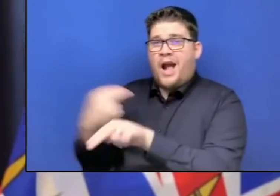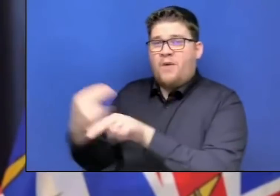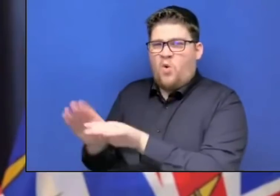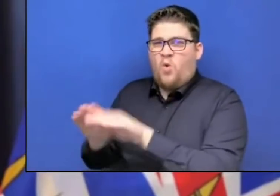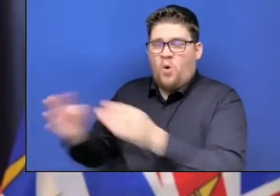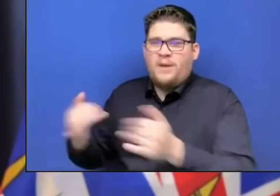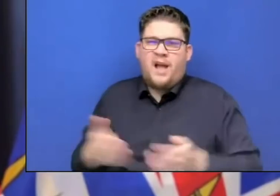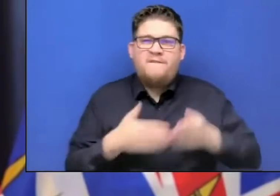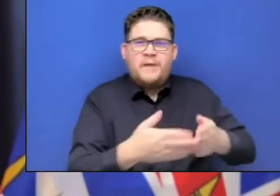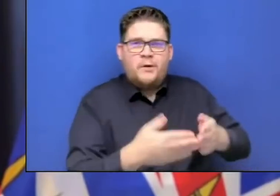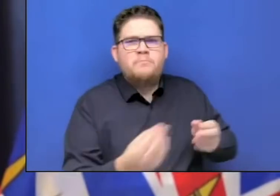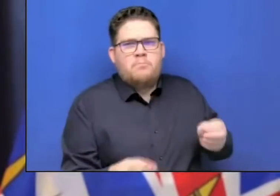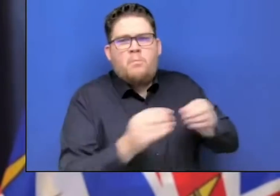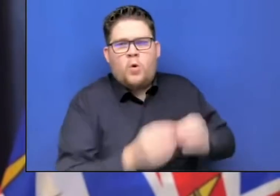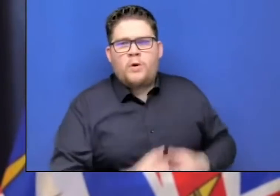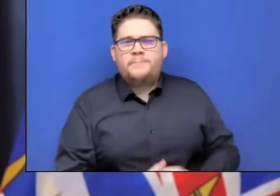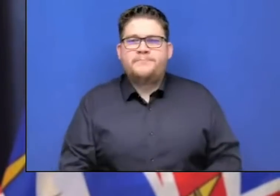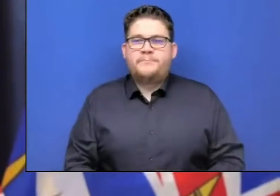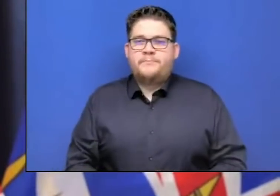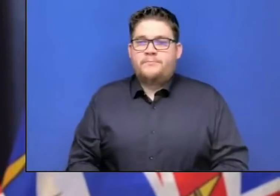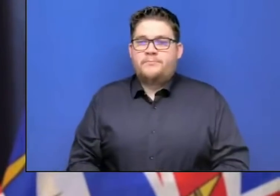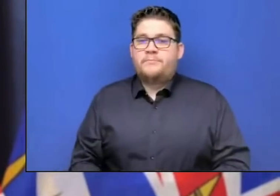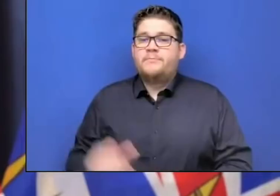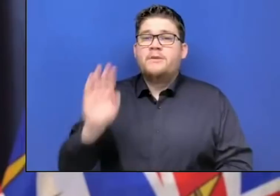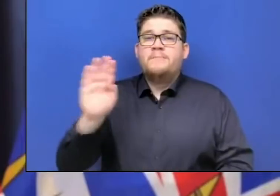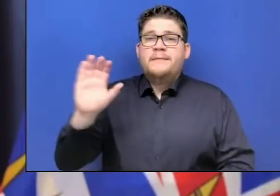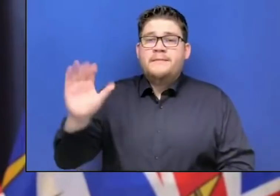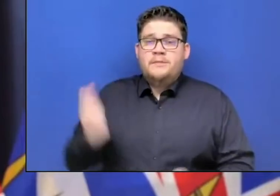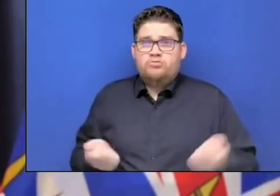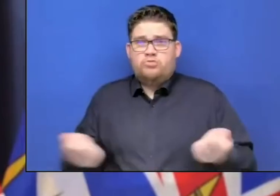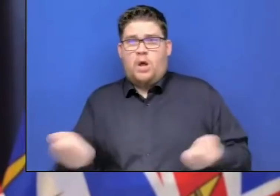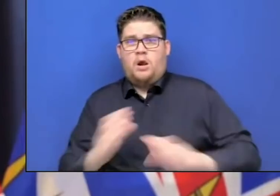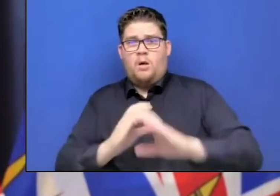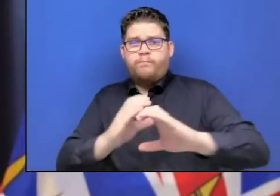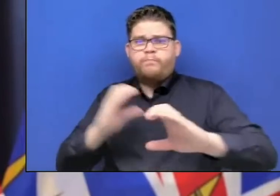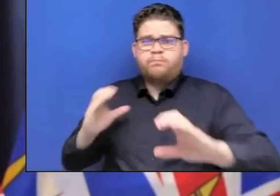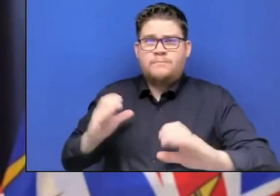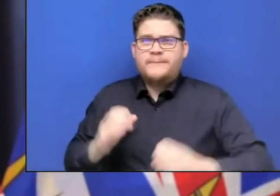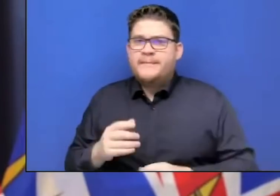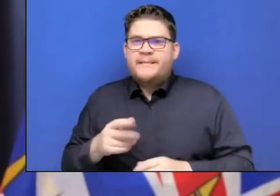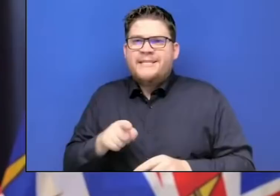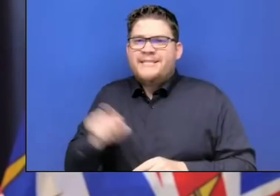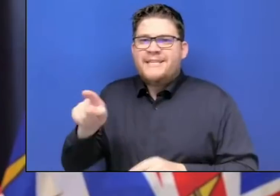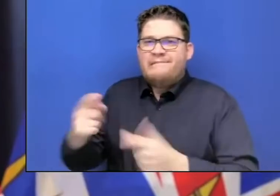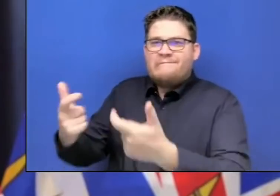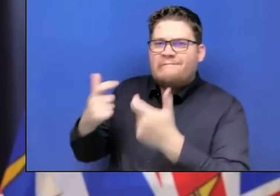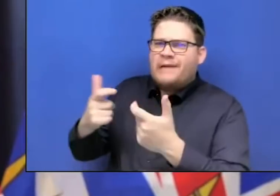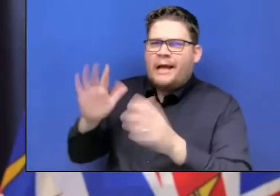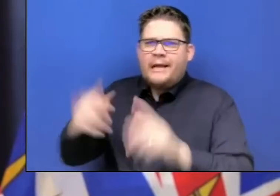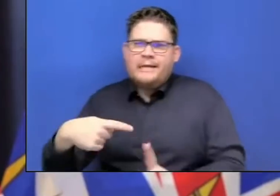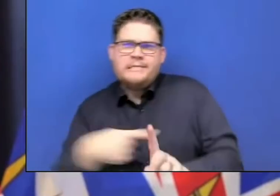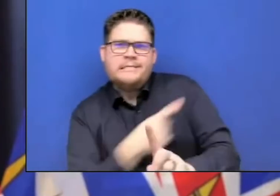hugely supportive of our efforts to find alternate routes, as well as working with the province and the federal government, who are helping to facilitate goods